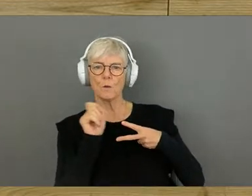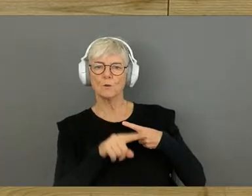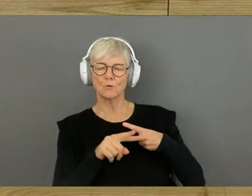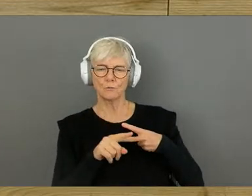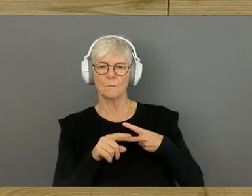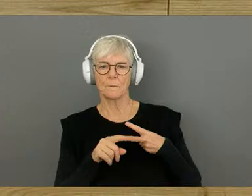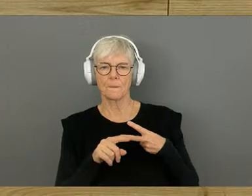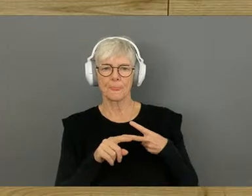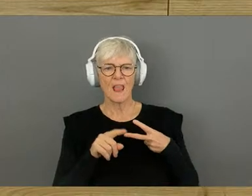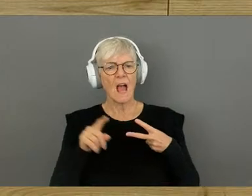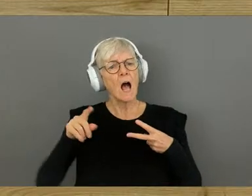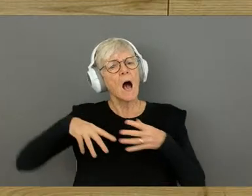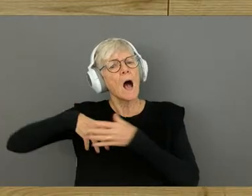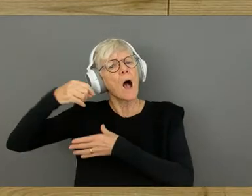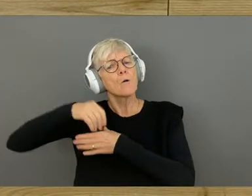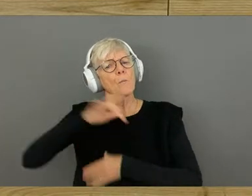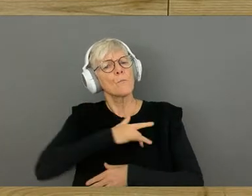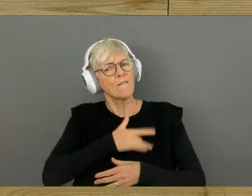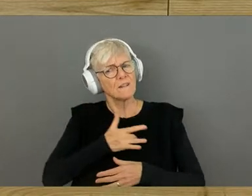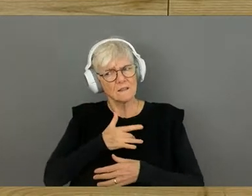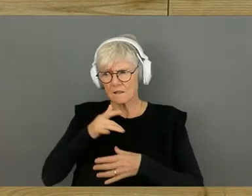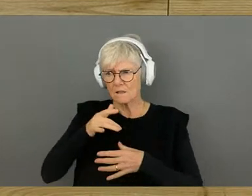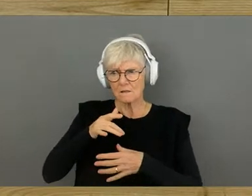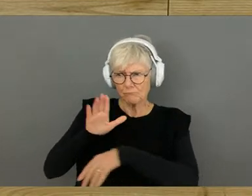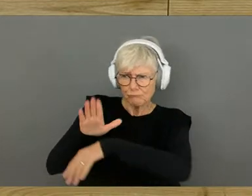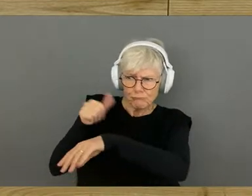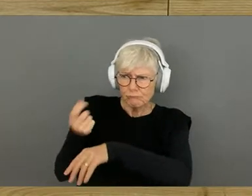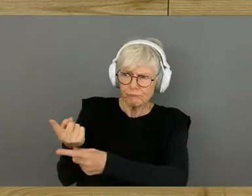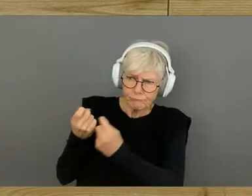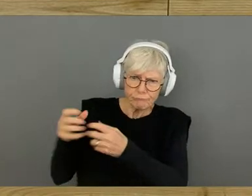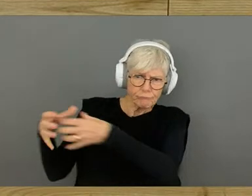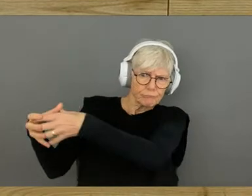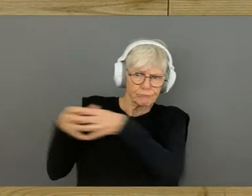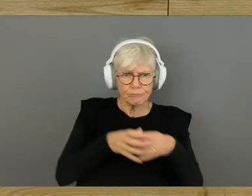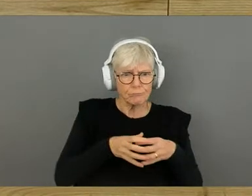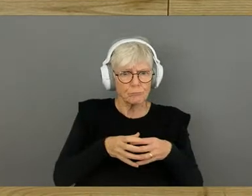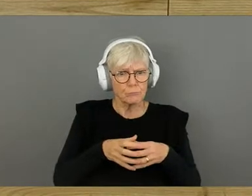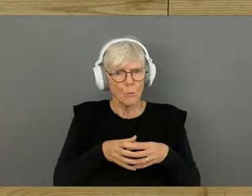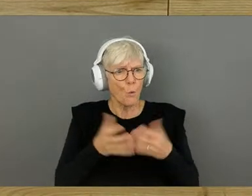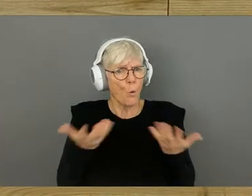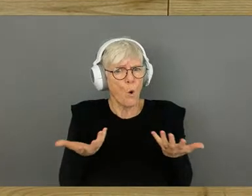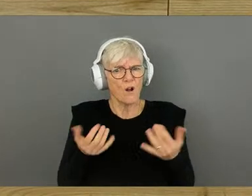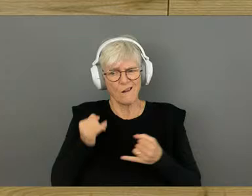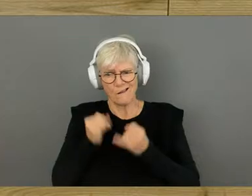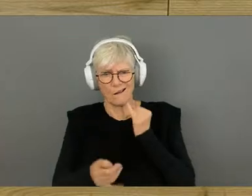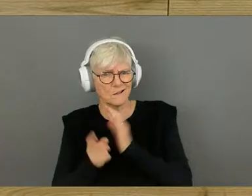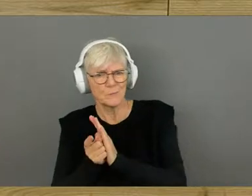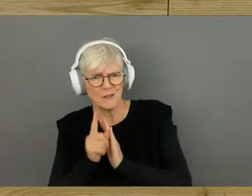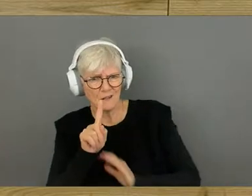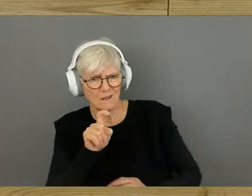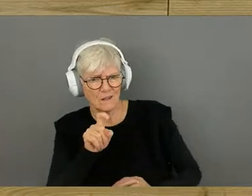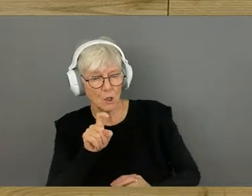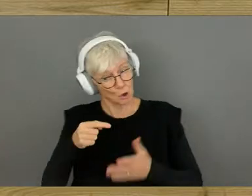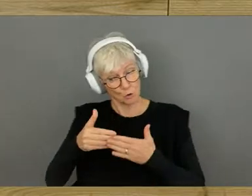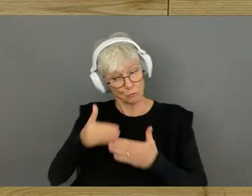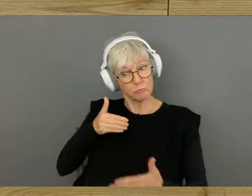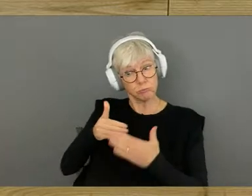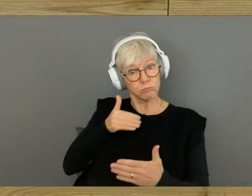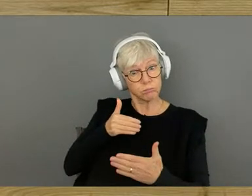out-of-province crews that were initially called in to deal with this, or has that only started happening in the last day or